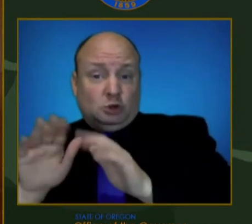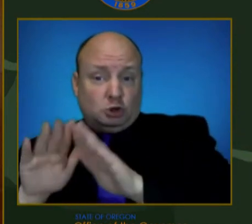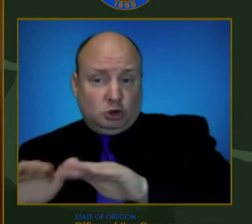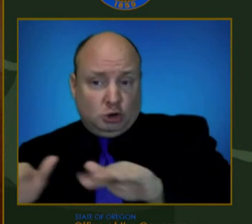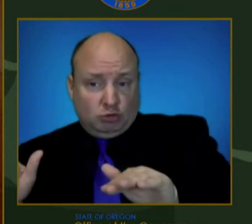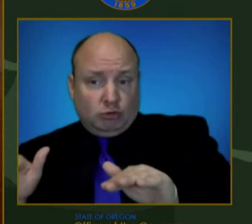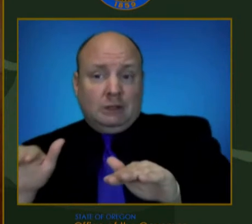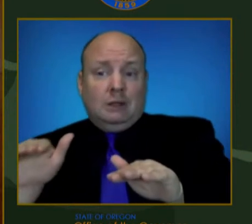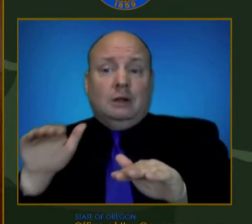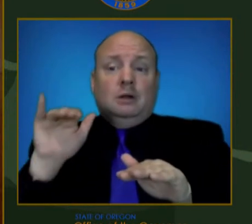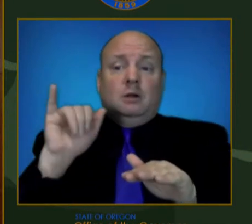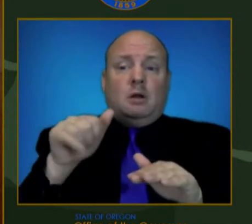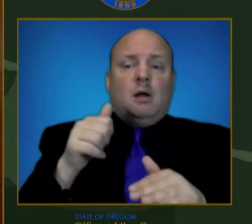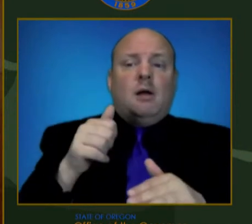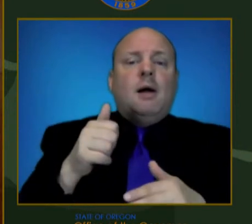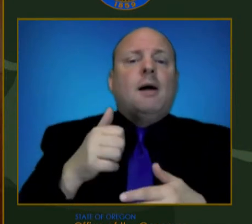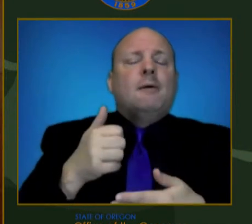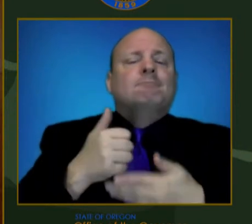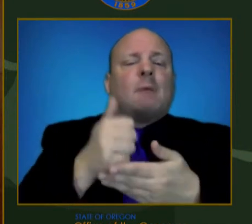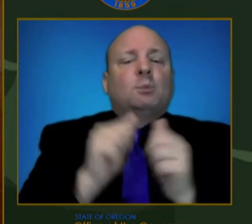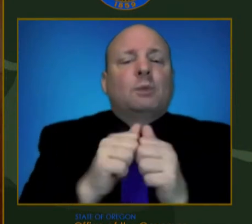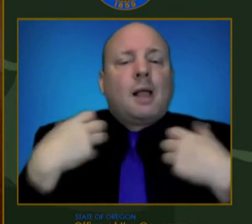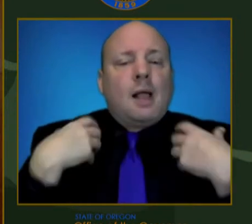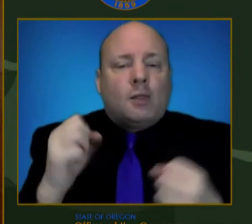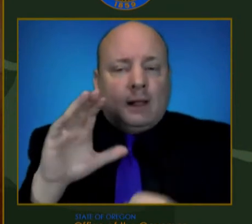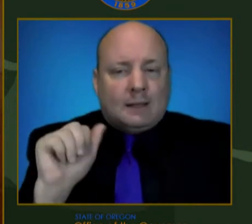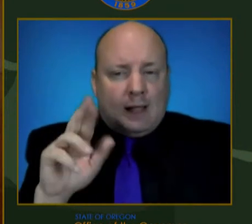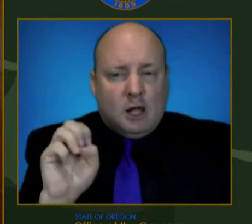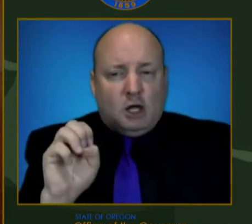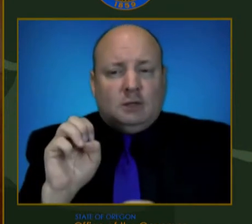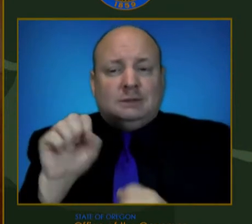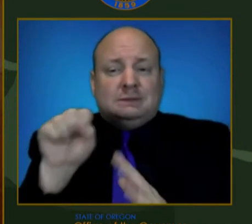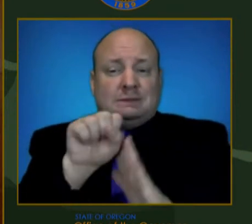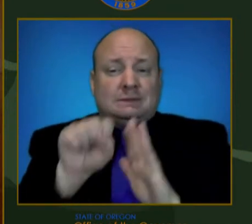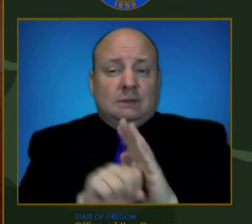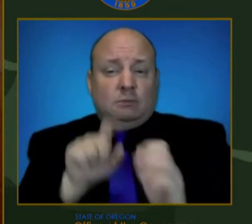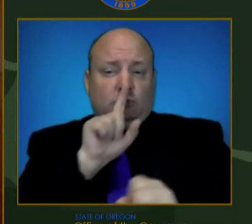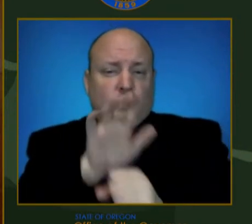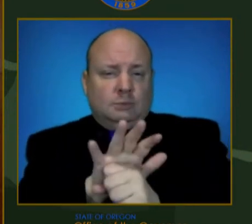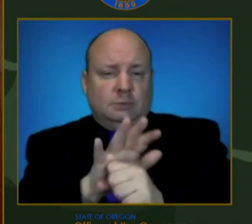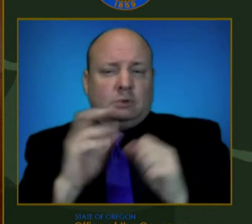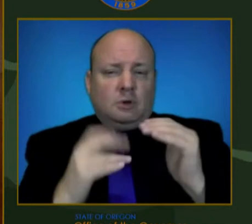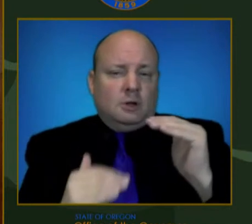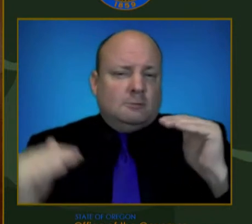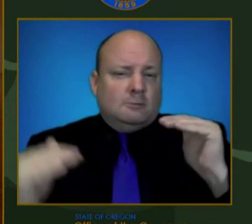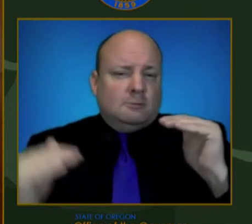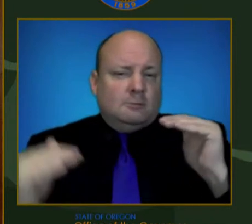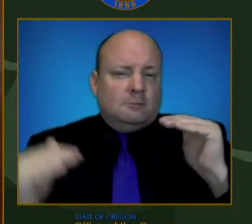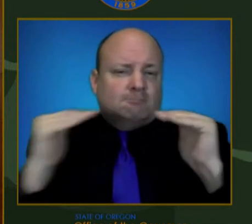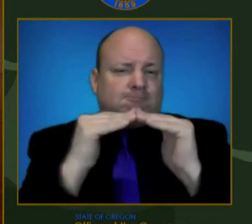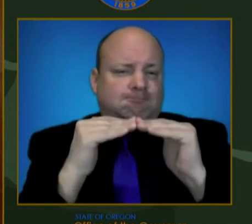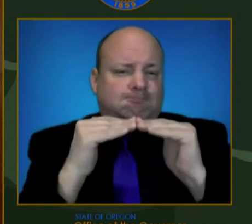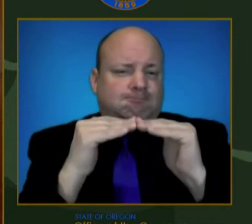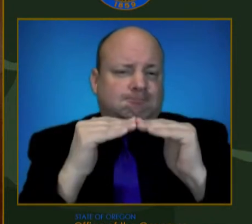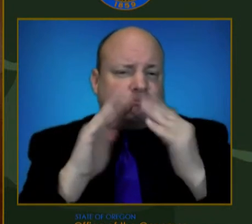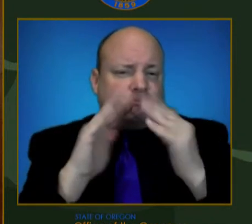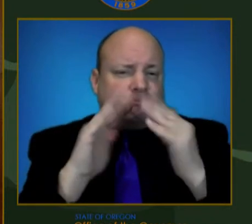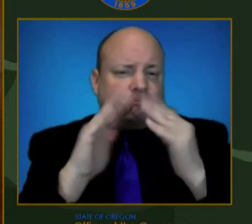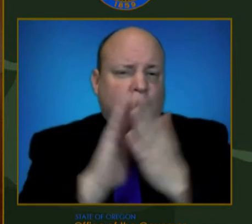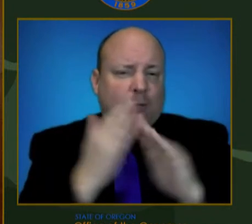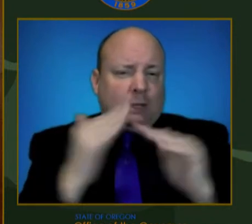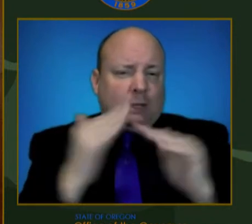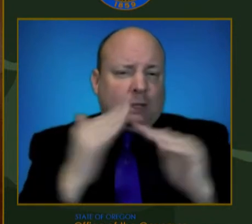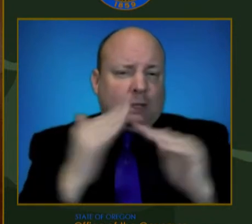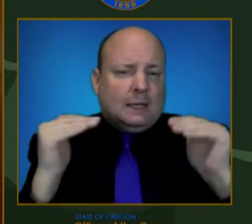coverage. And because of our state's commitment to equity, we continued coverage during the pandemic to ensure access to quality